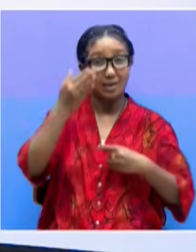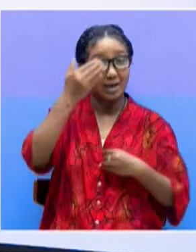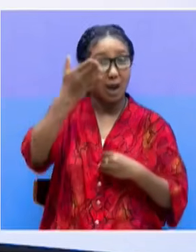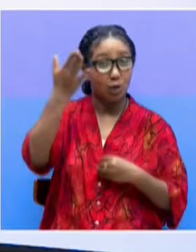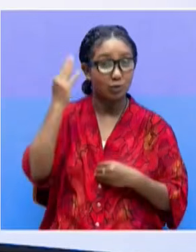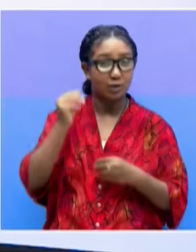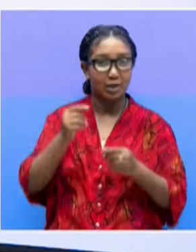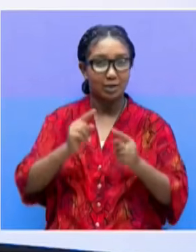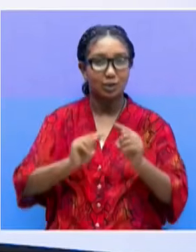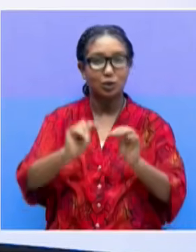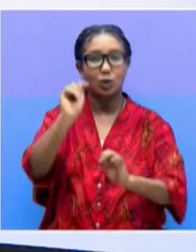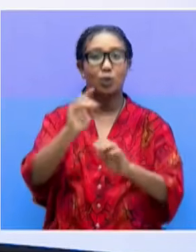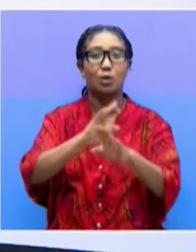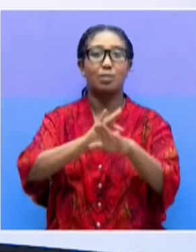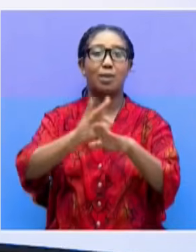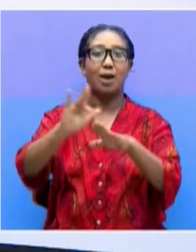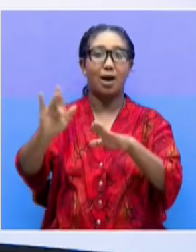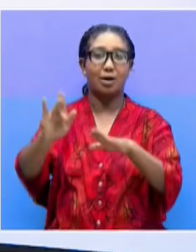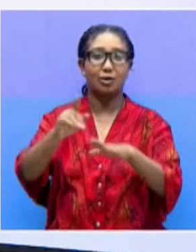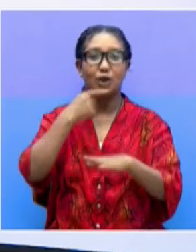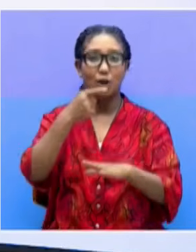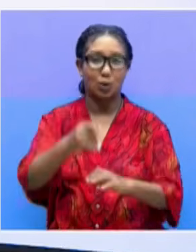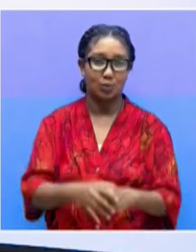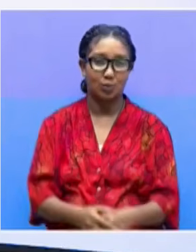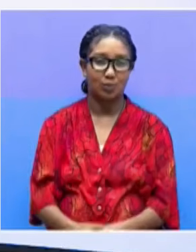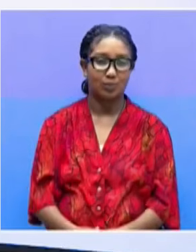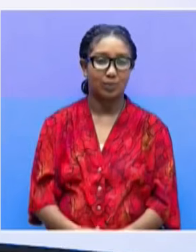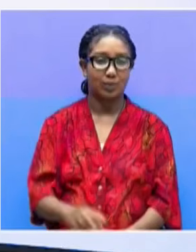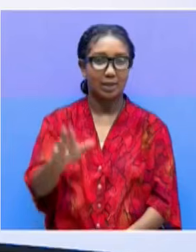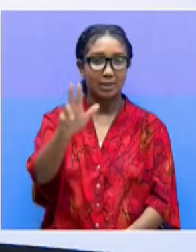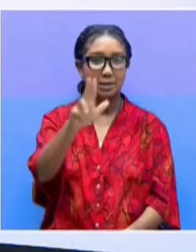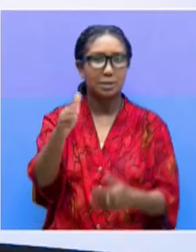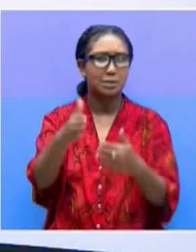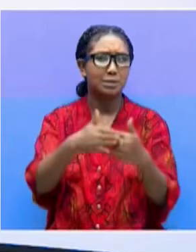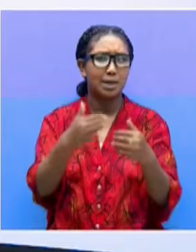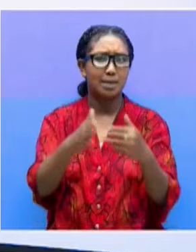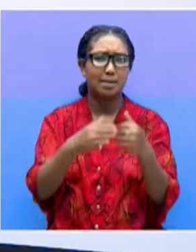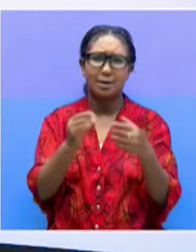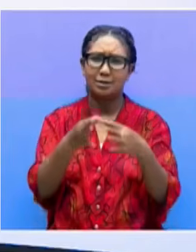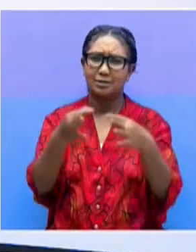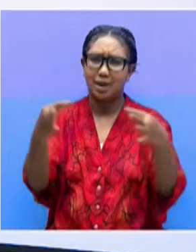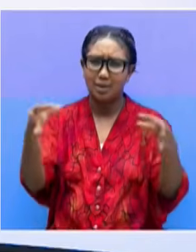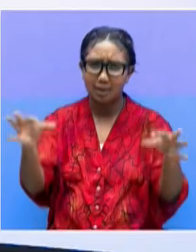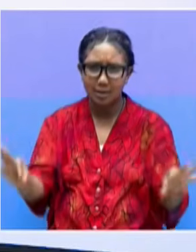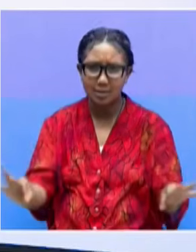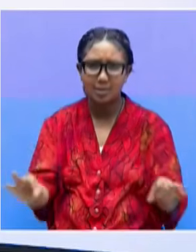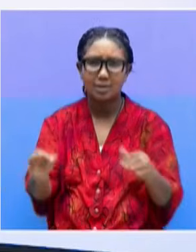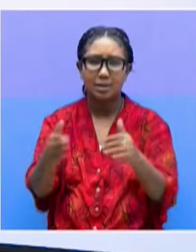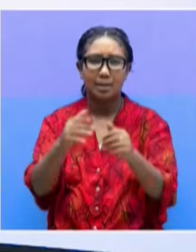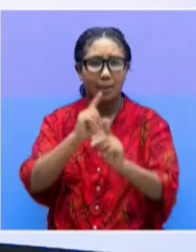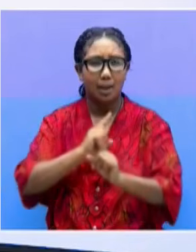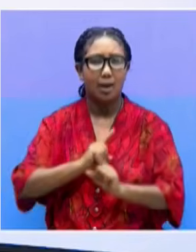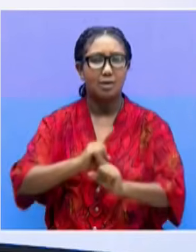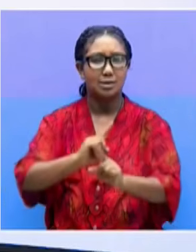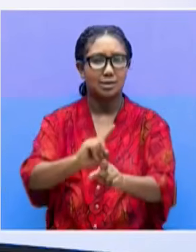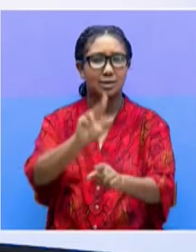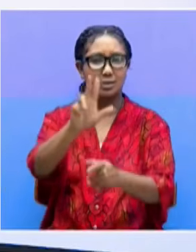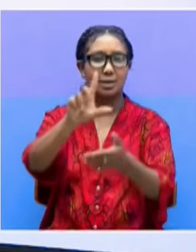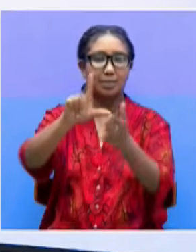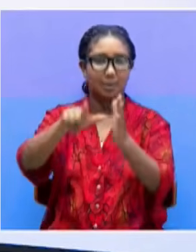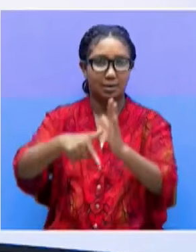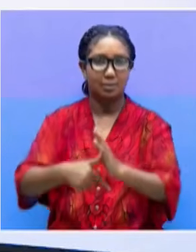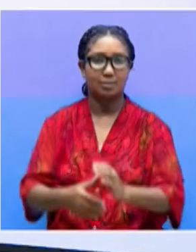the story, we blank tell you. 3 simple sentences with simple answer, 3